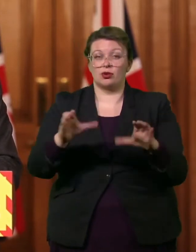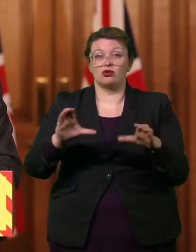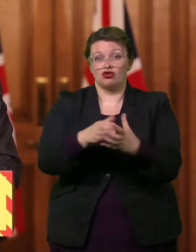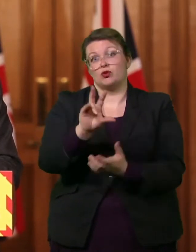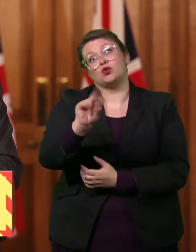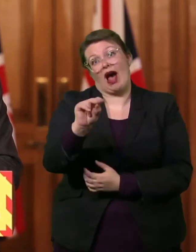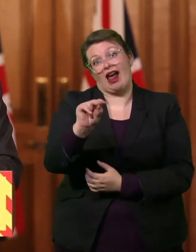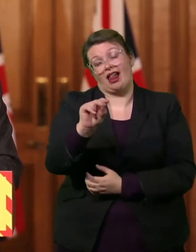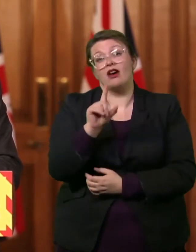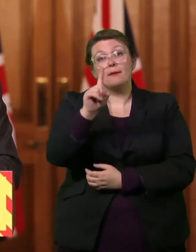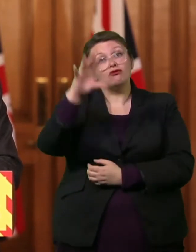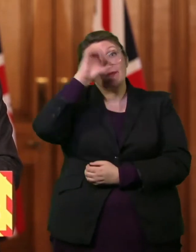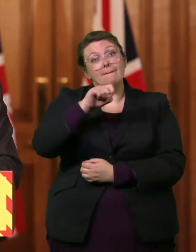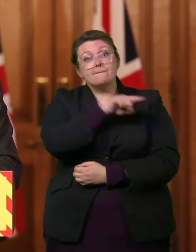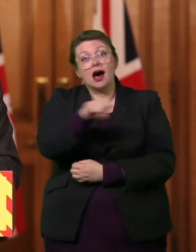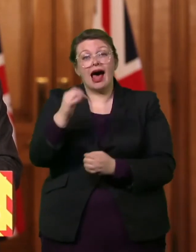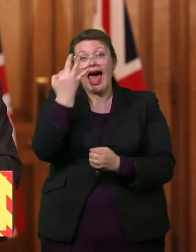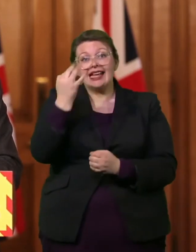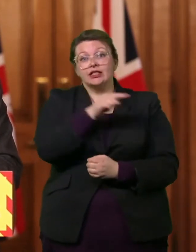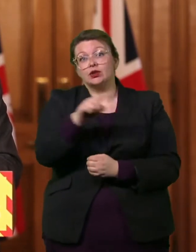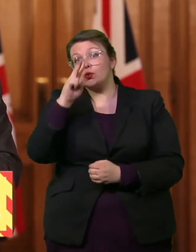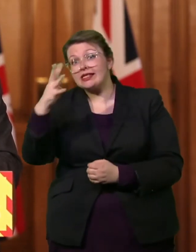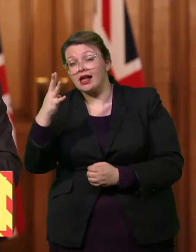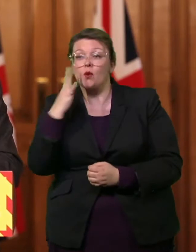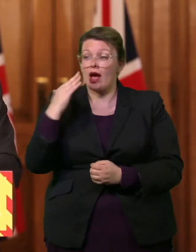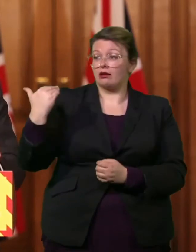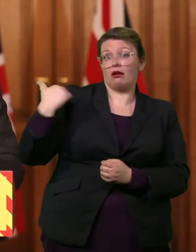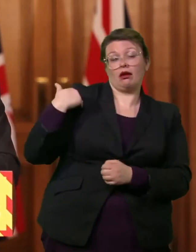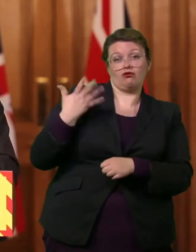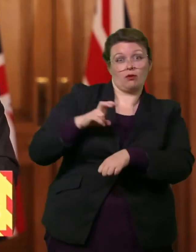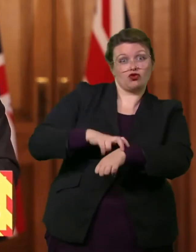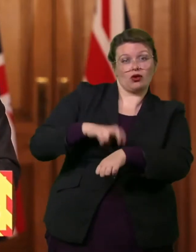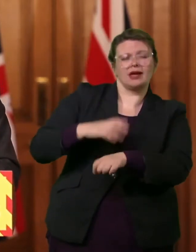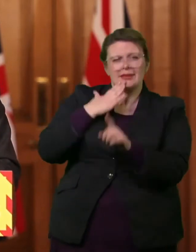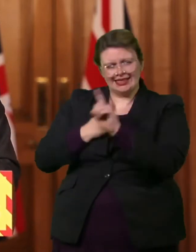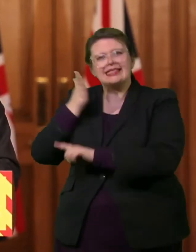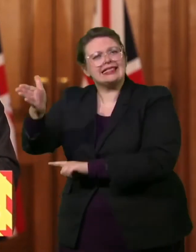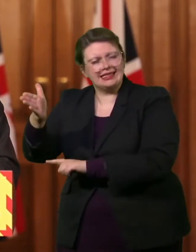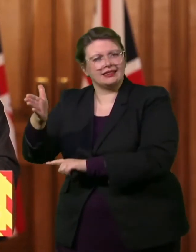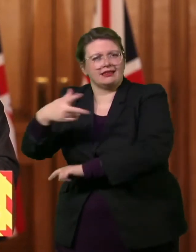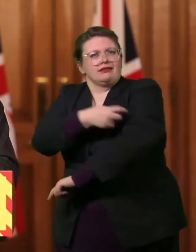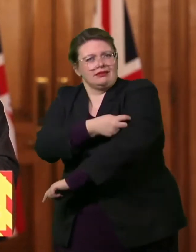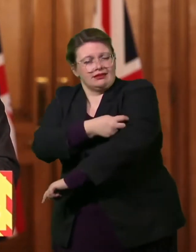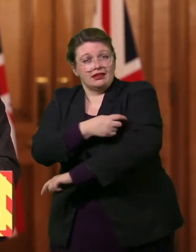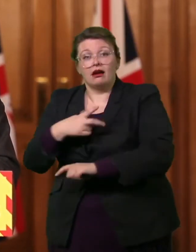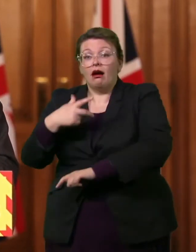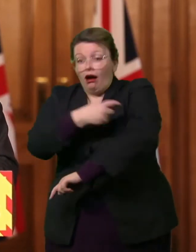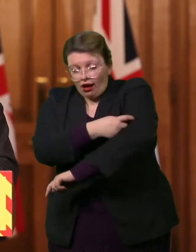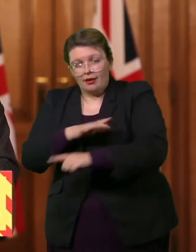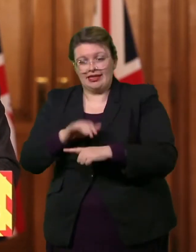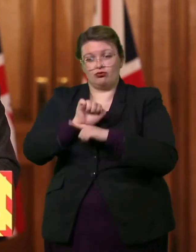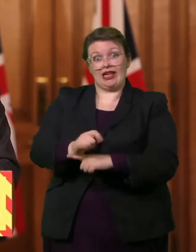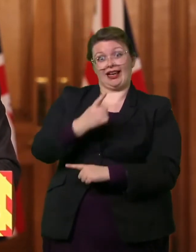well, because that will help not only to protect you, but to protect everybody around you as well. Thanks, Emma. Next